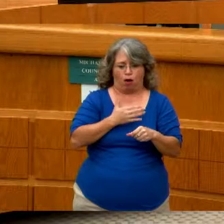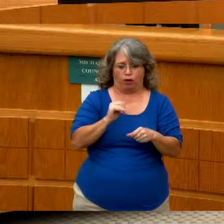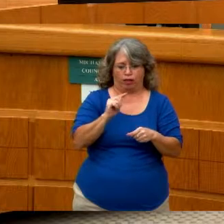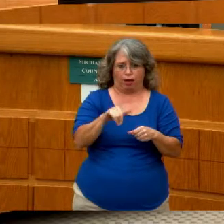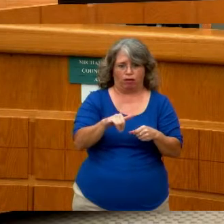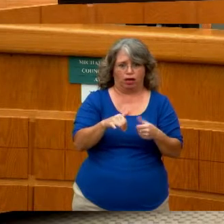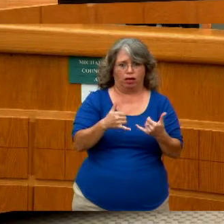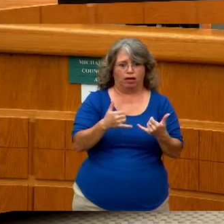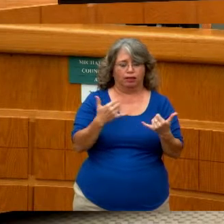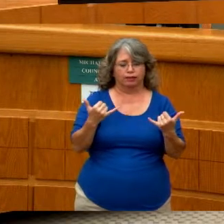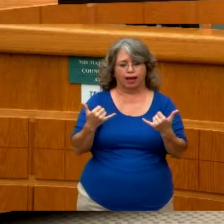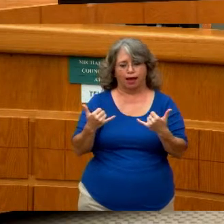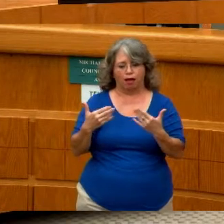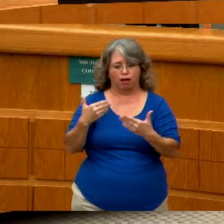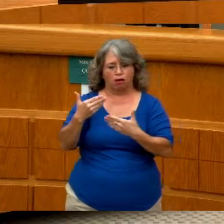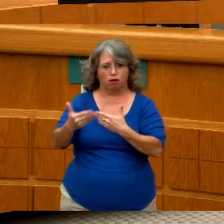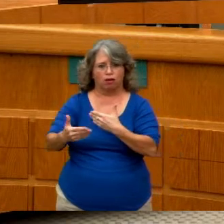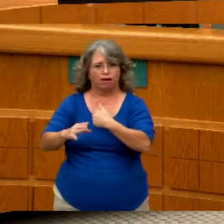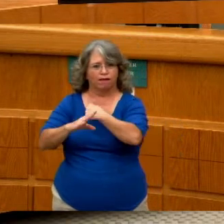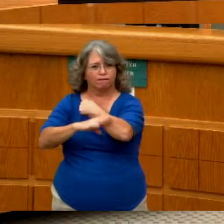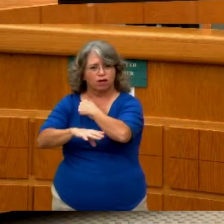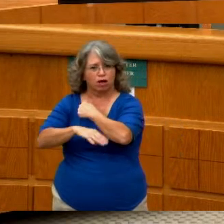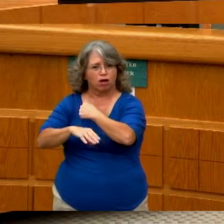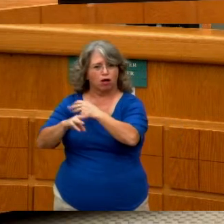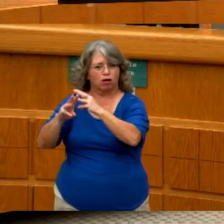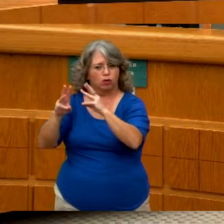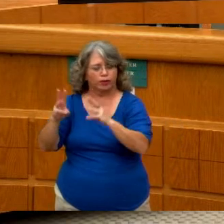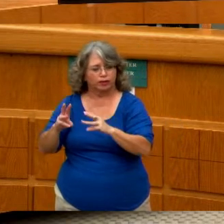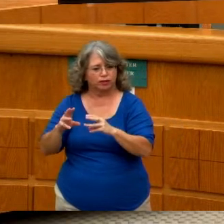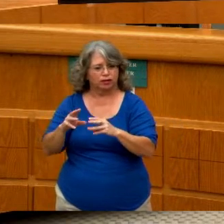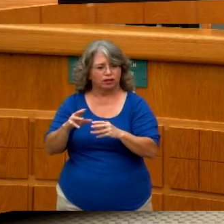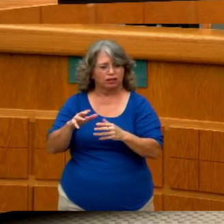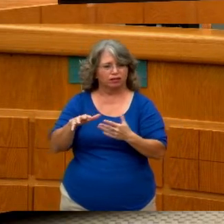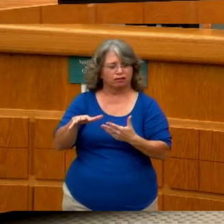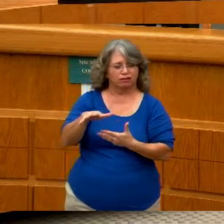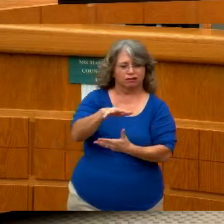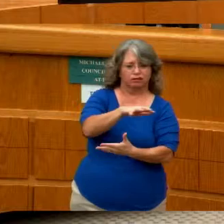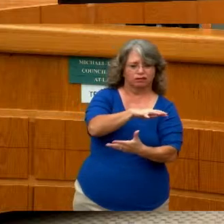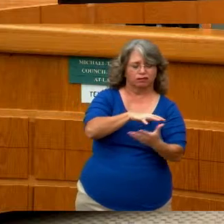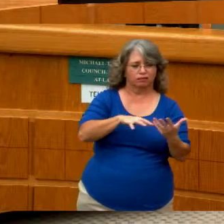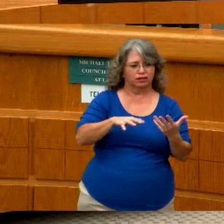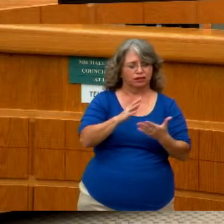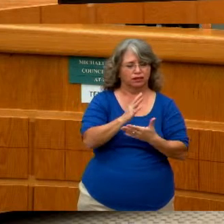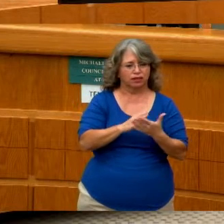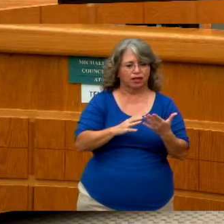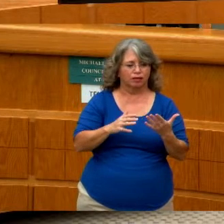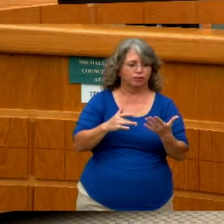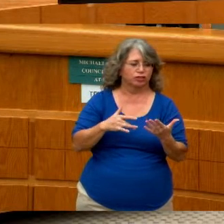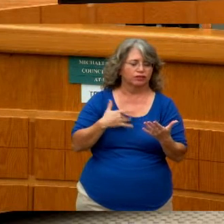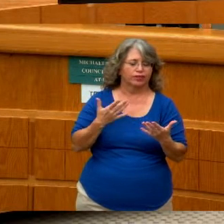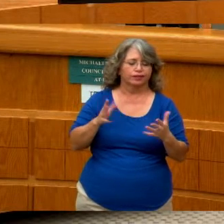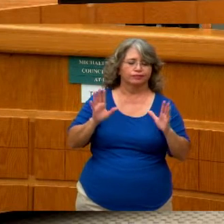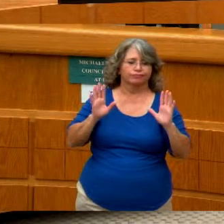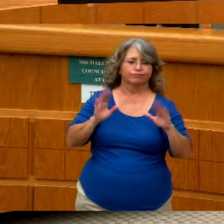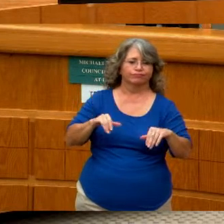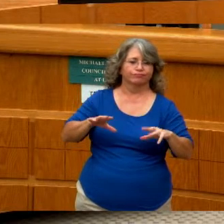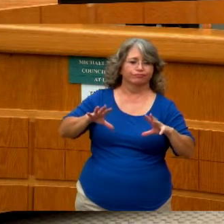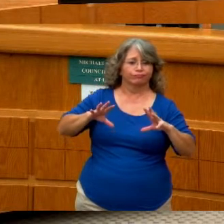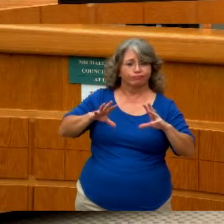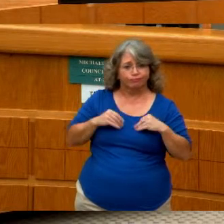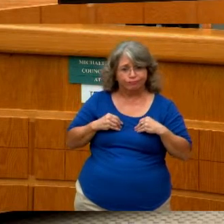right, there we go. We've got 1 case in Nueces County. Now the fall here and the winter is an odd mix of